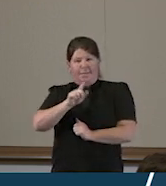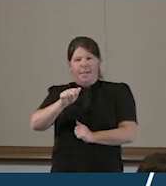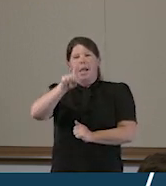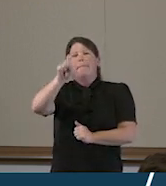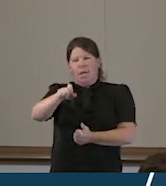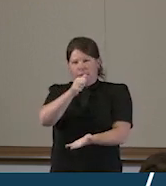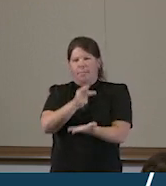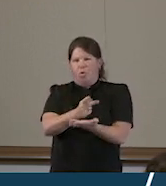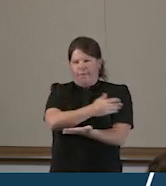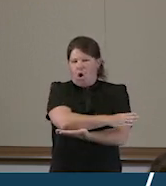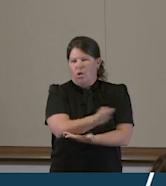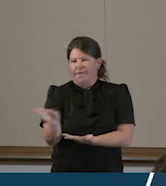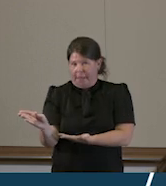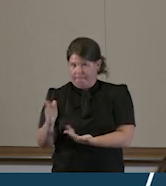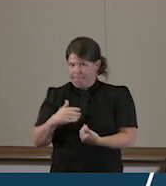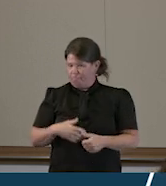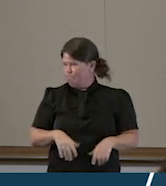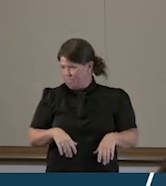Of course.